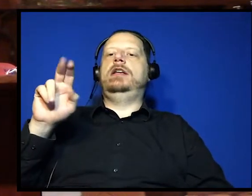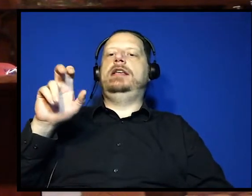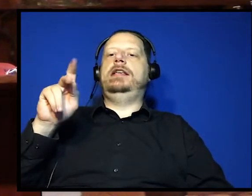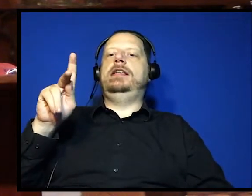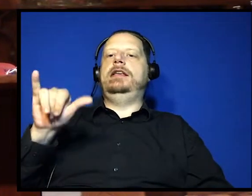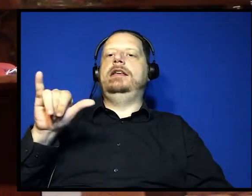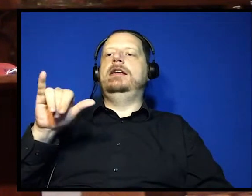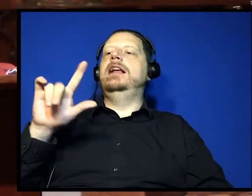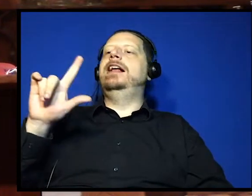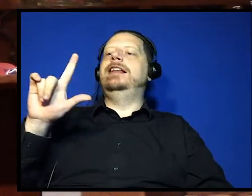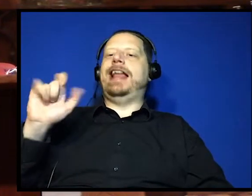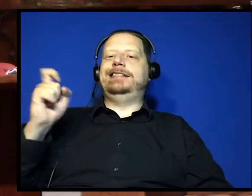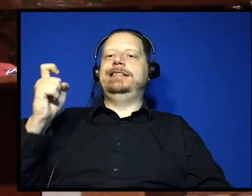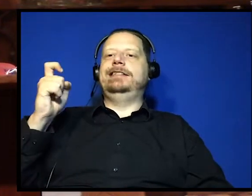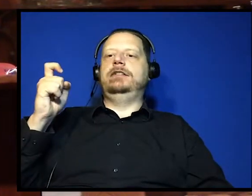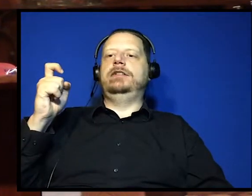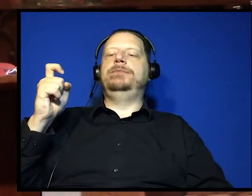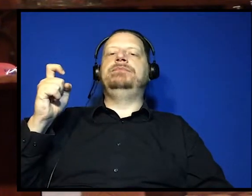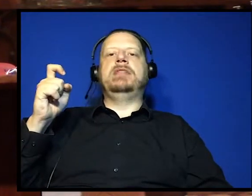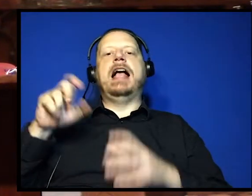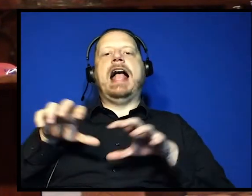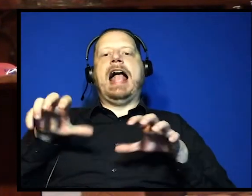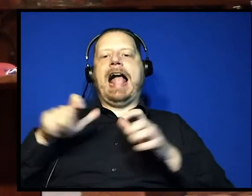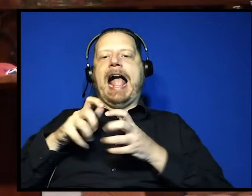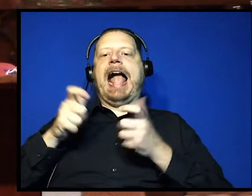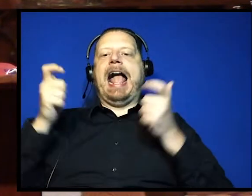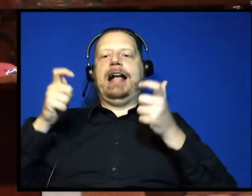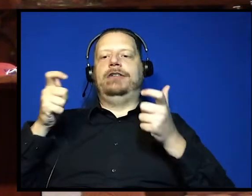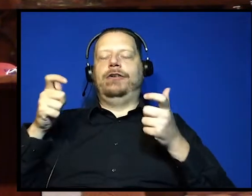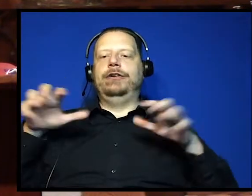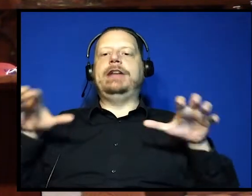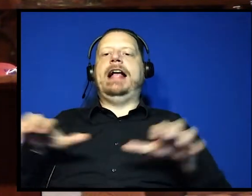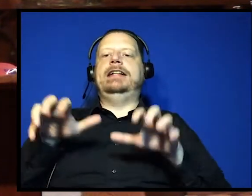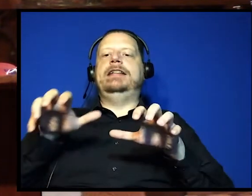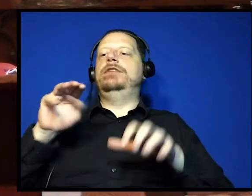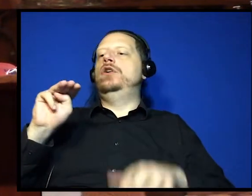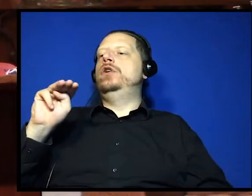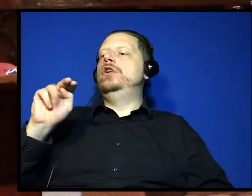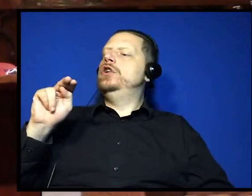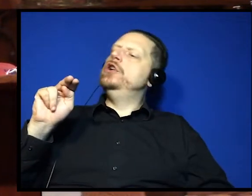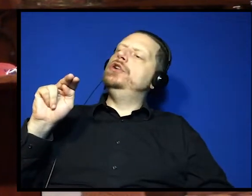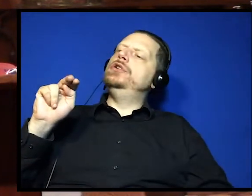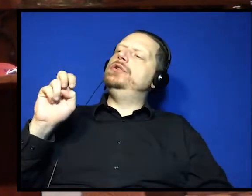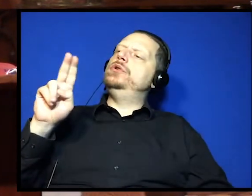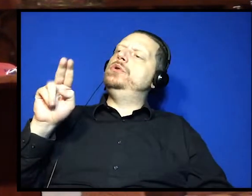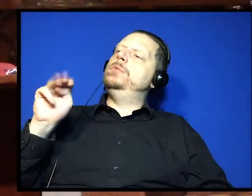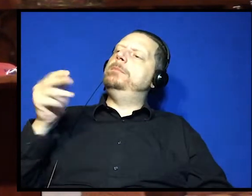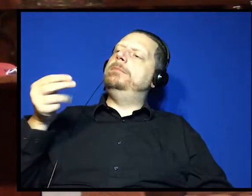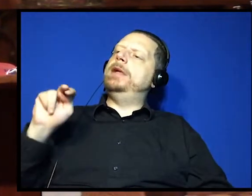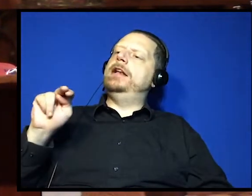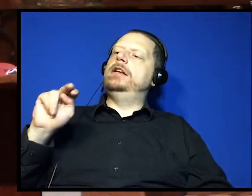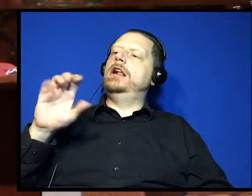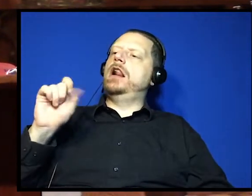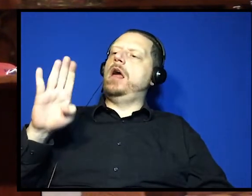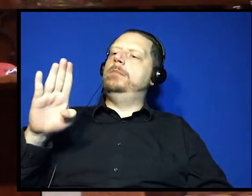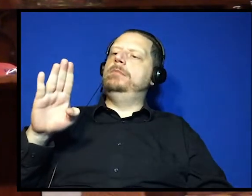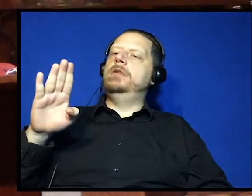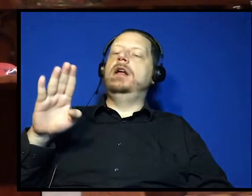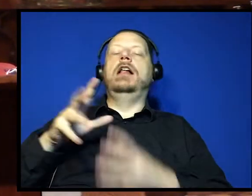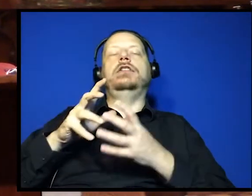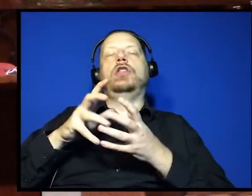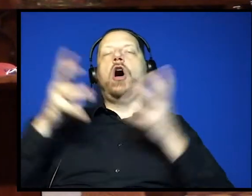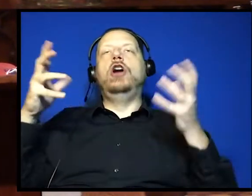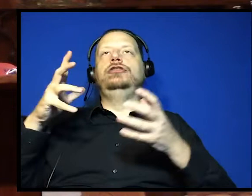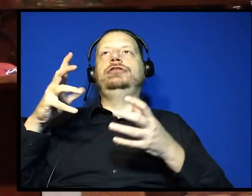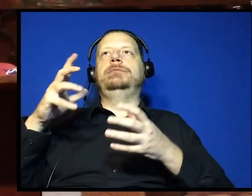had a very, very large and active Newman Club. It was a tremendous proportion of